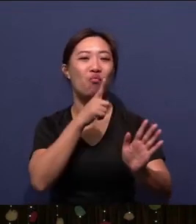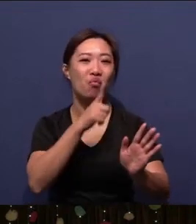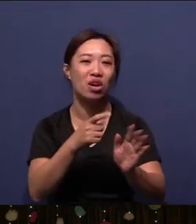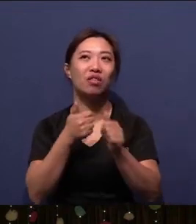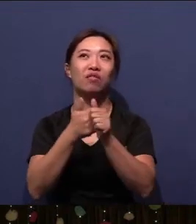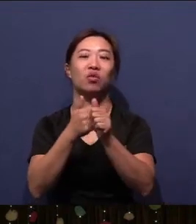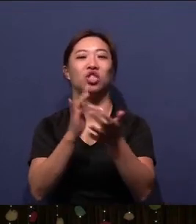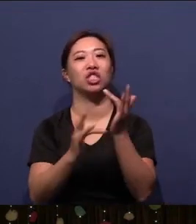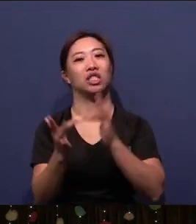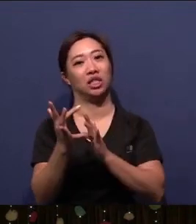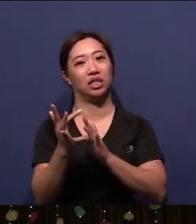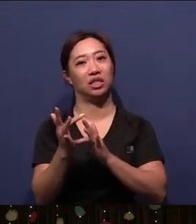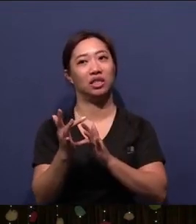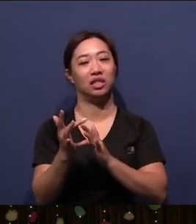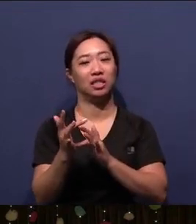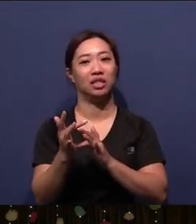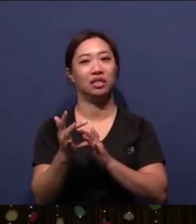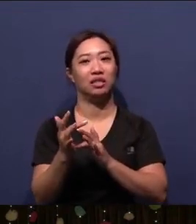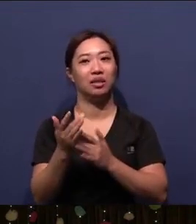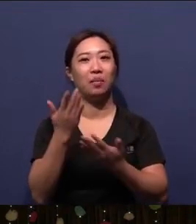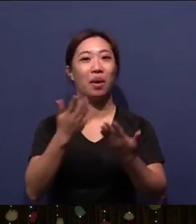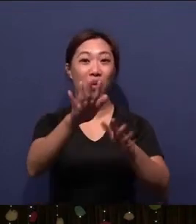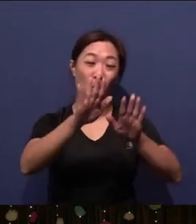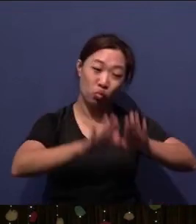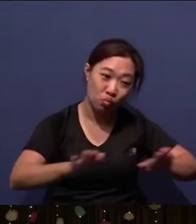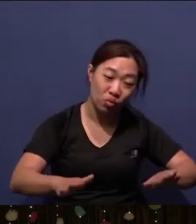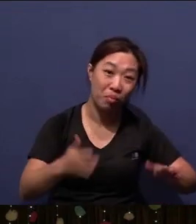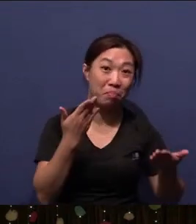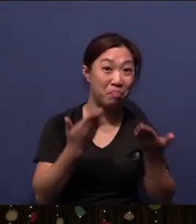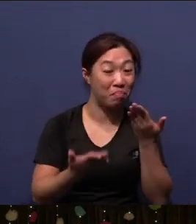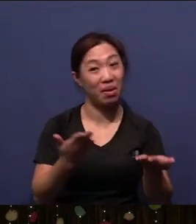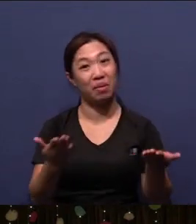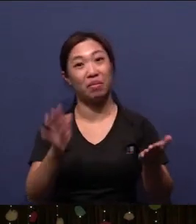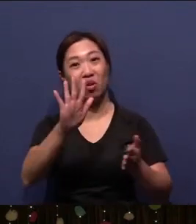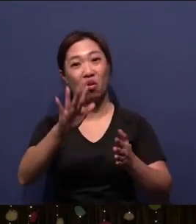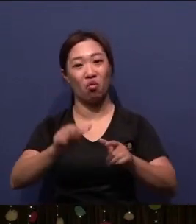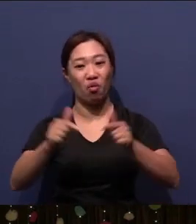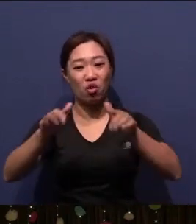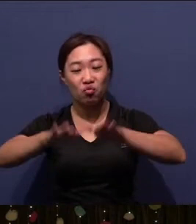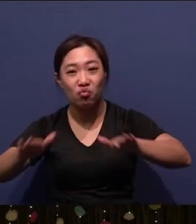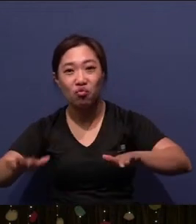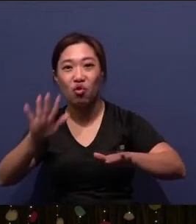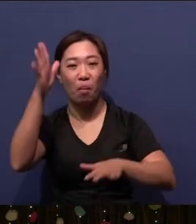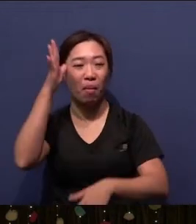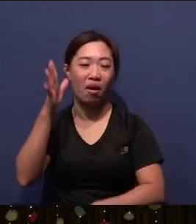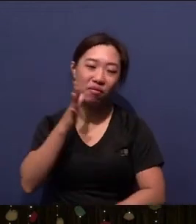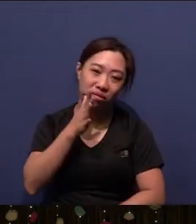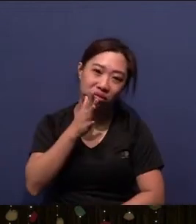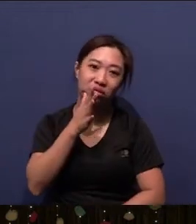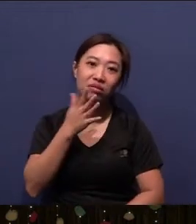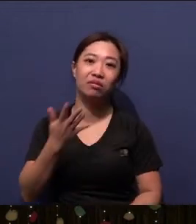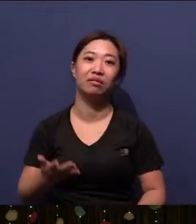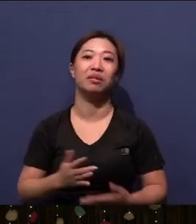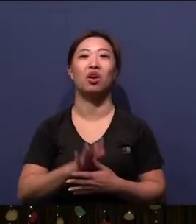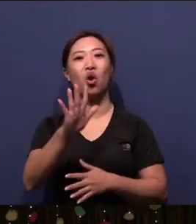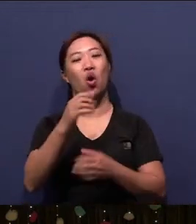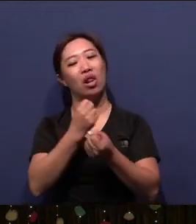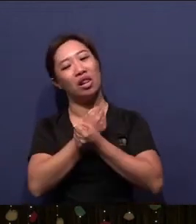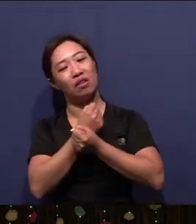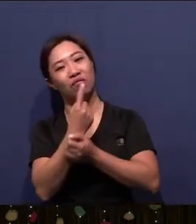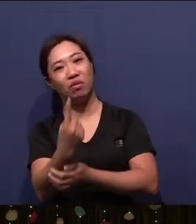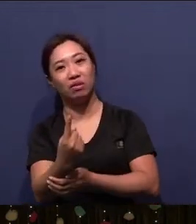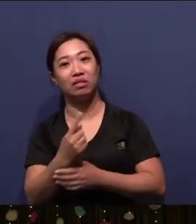Jesus. It may be your children, your grandchildren, your parents, your loved